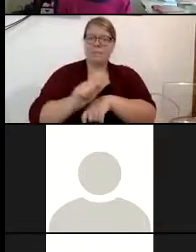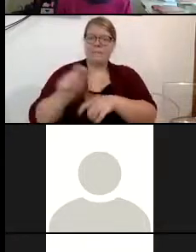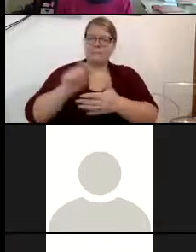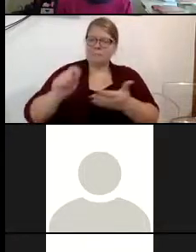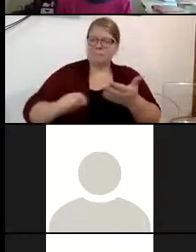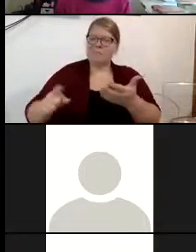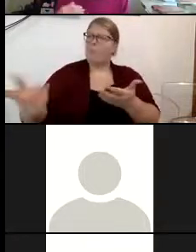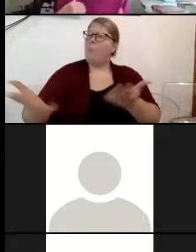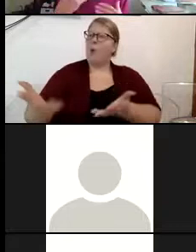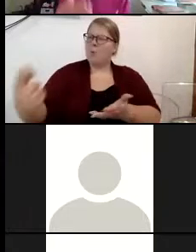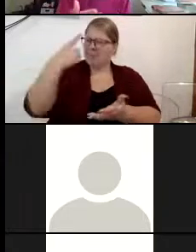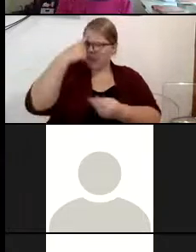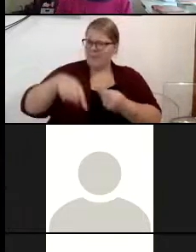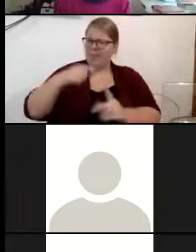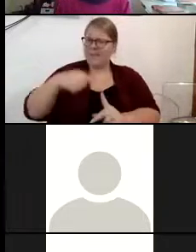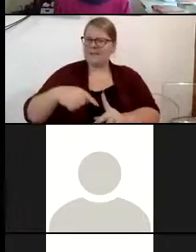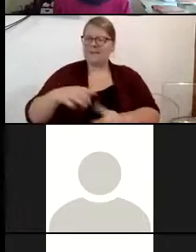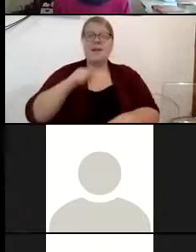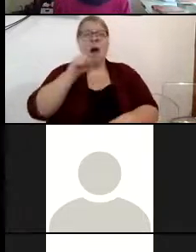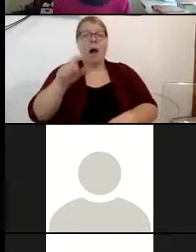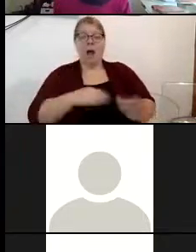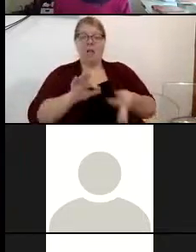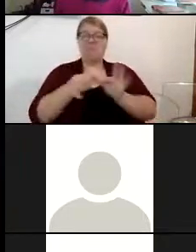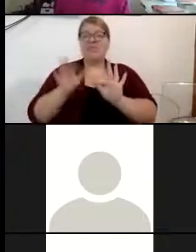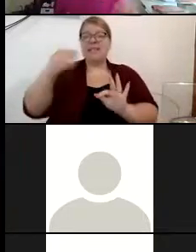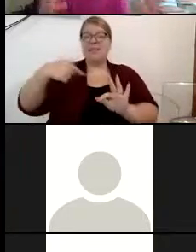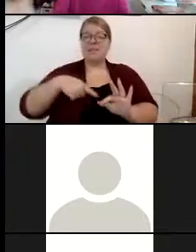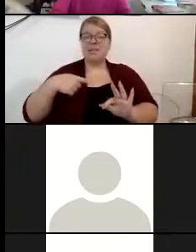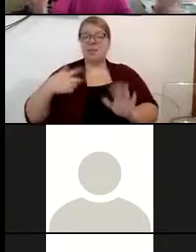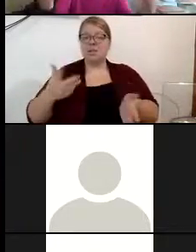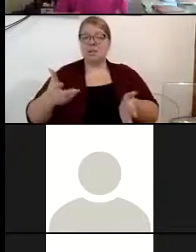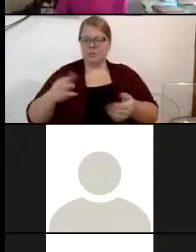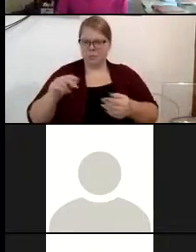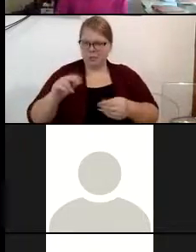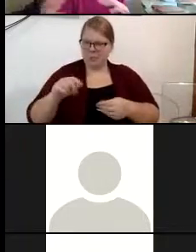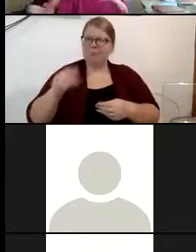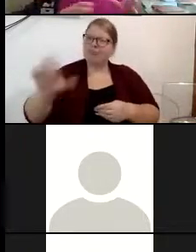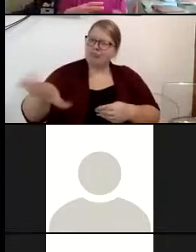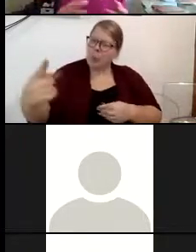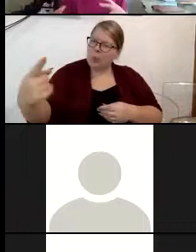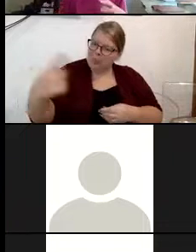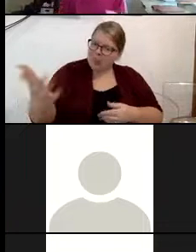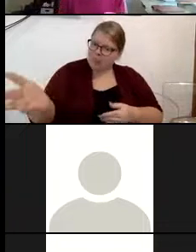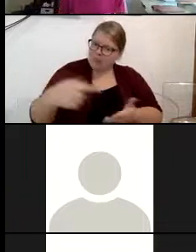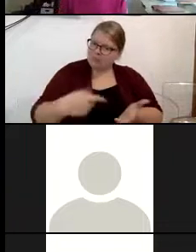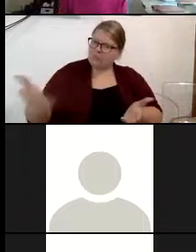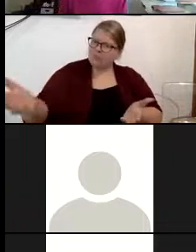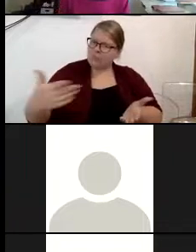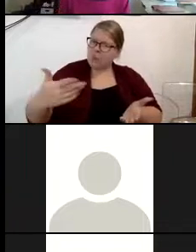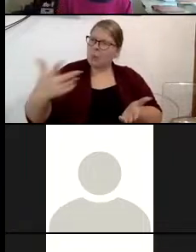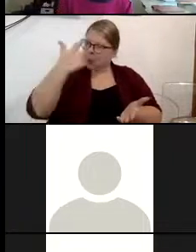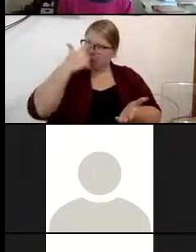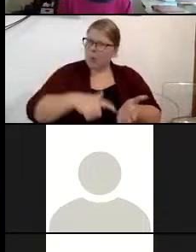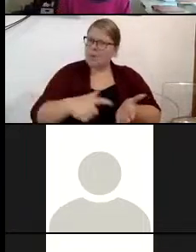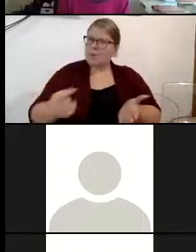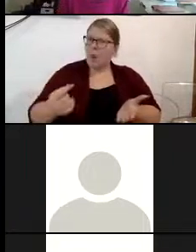make of this? Not, here, I'll tell you what this looks like. You get the client's input. What did you notice as you were